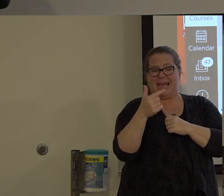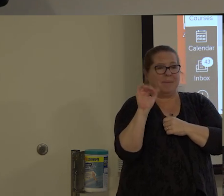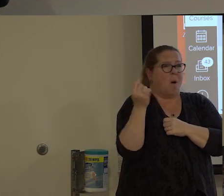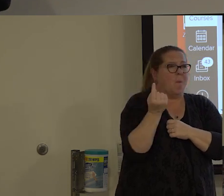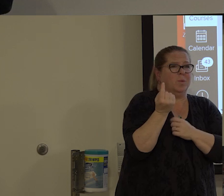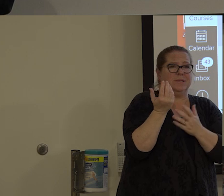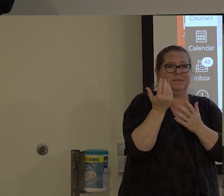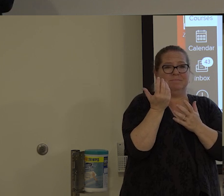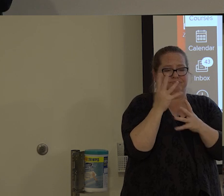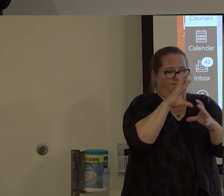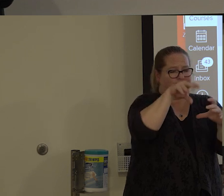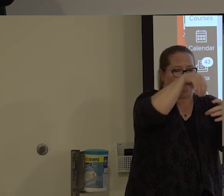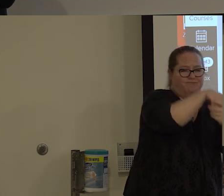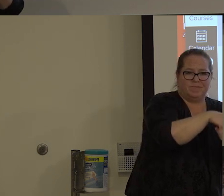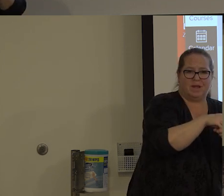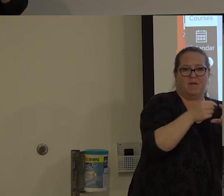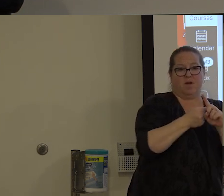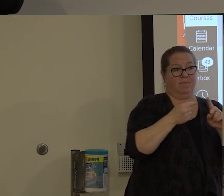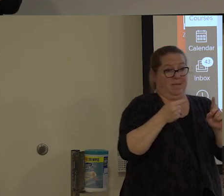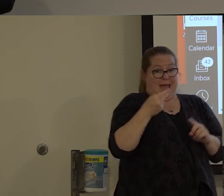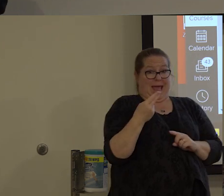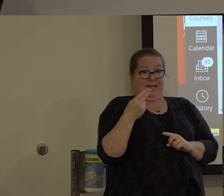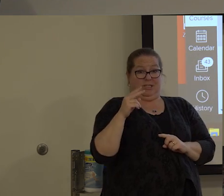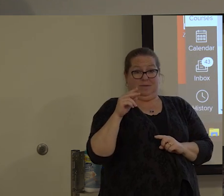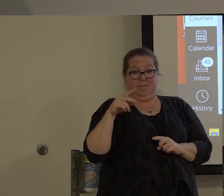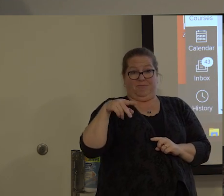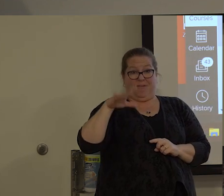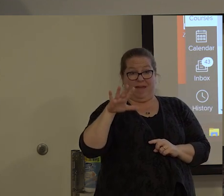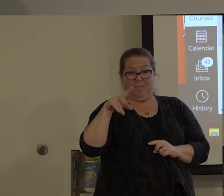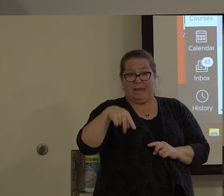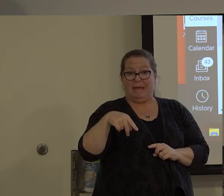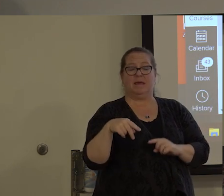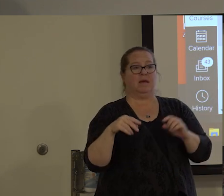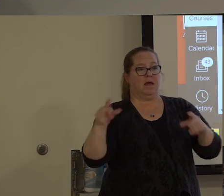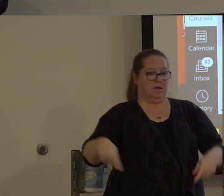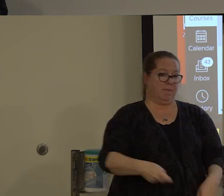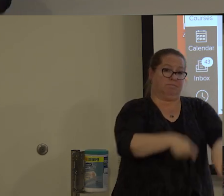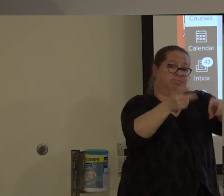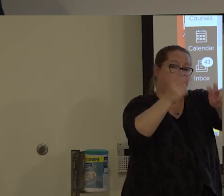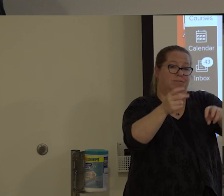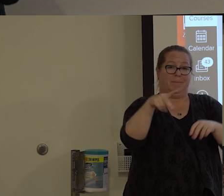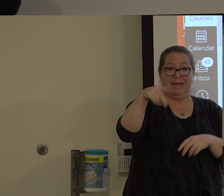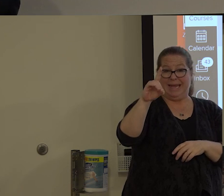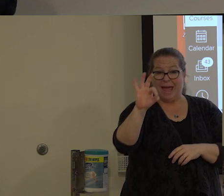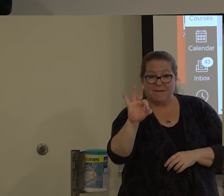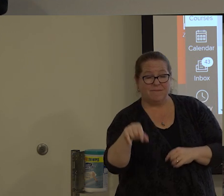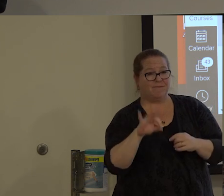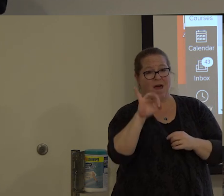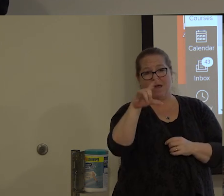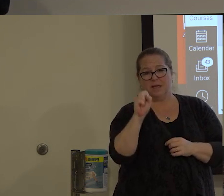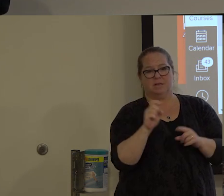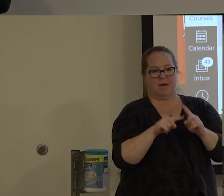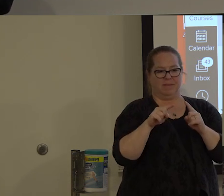be other embedded content from H5P even. They can be like uploaded PDF files. But the